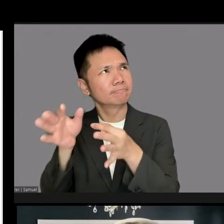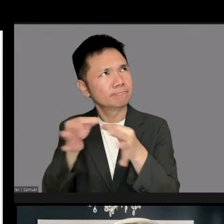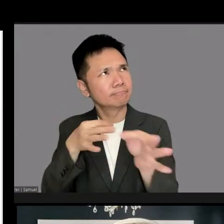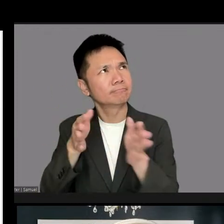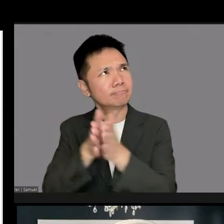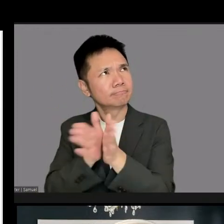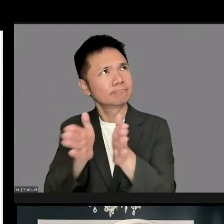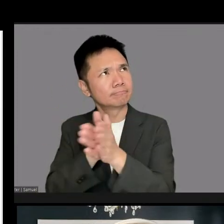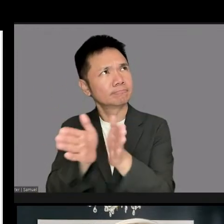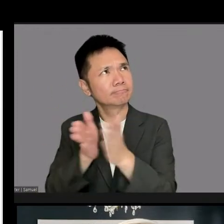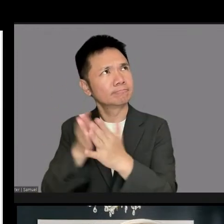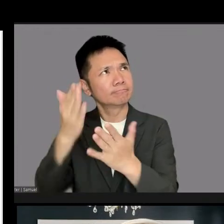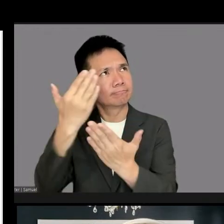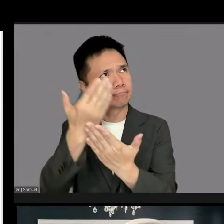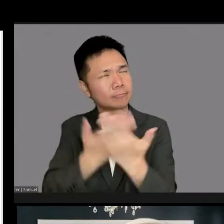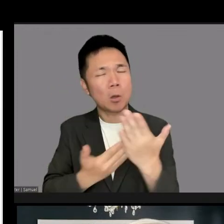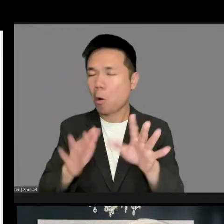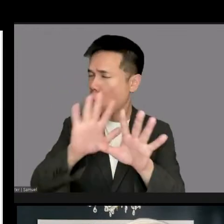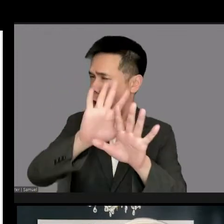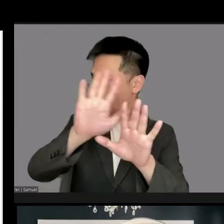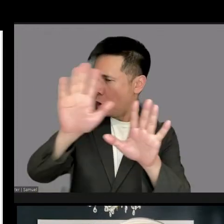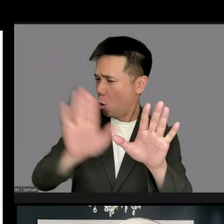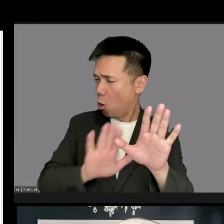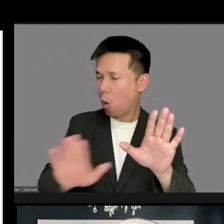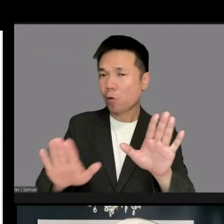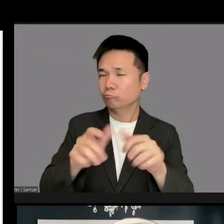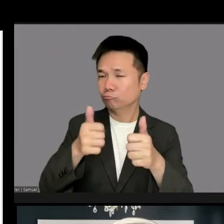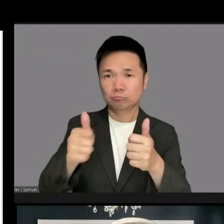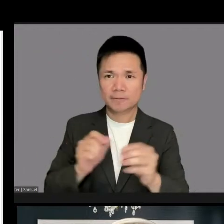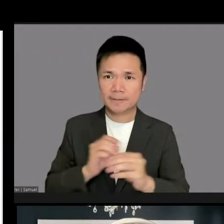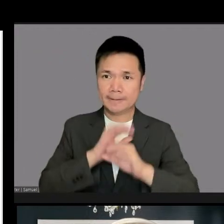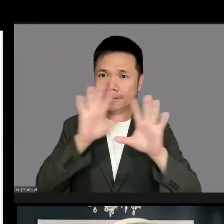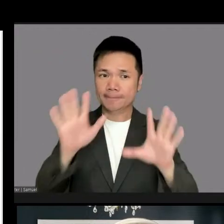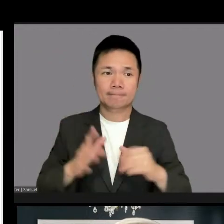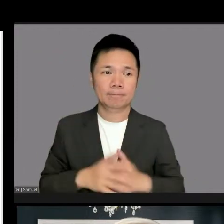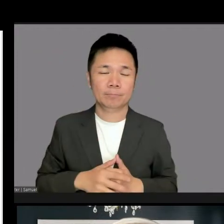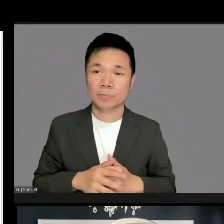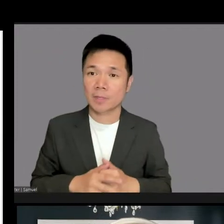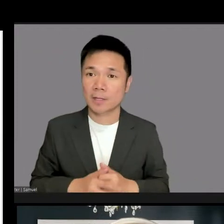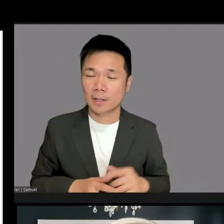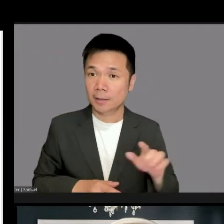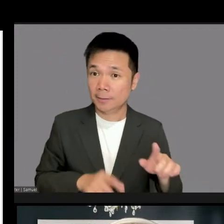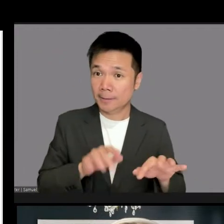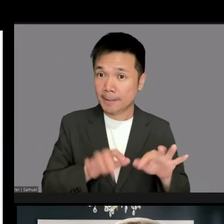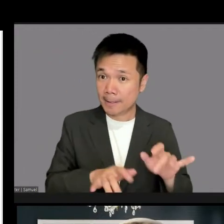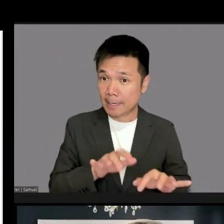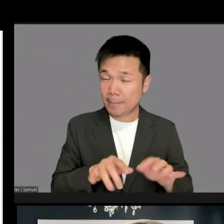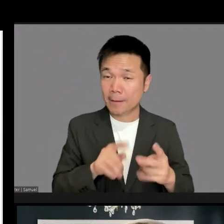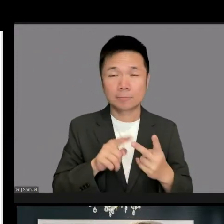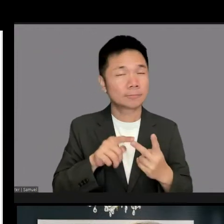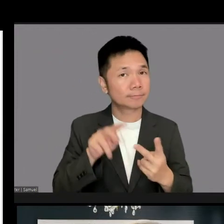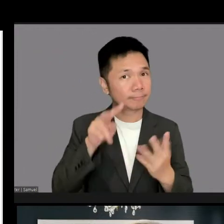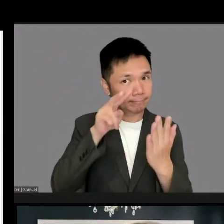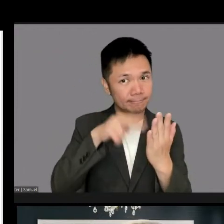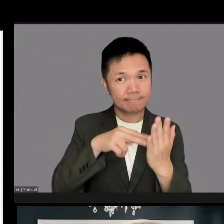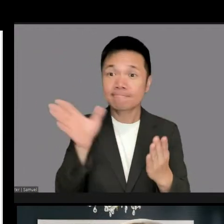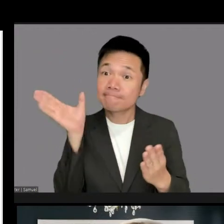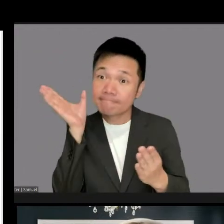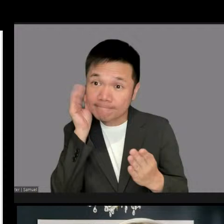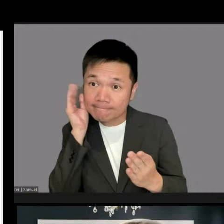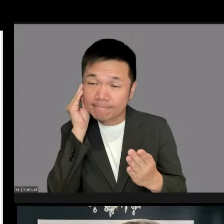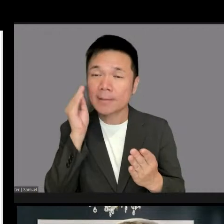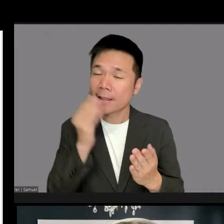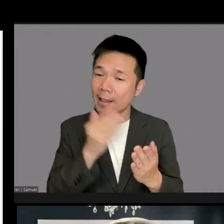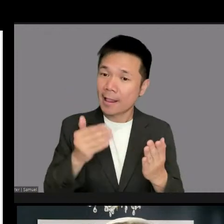each area of your page. So now, you're off your keyboard, you're turning on your screen reader, and now you're going through it